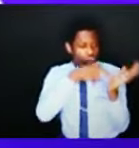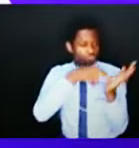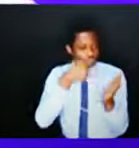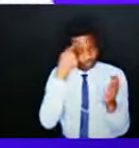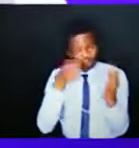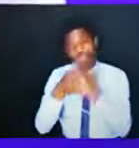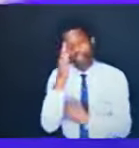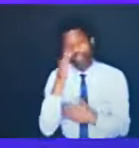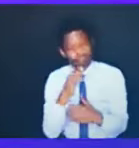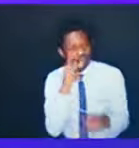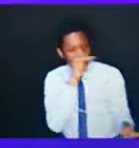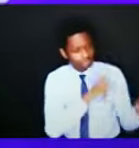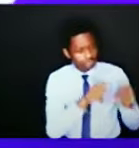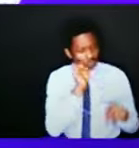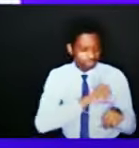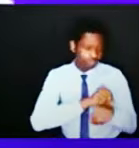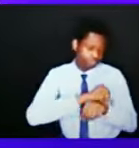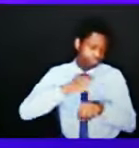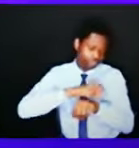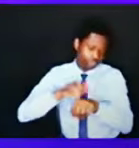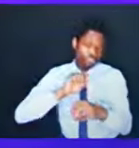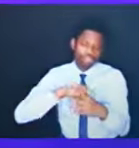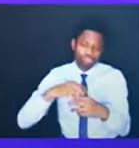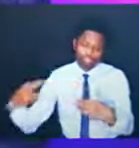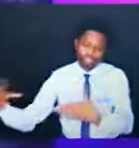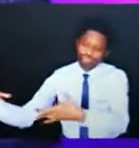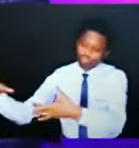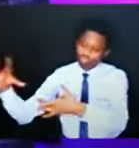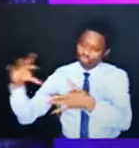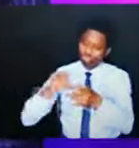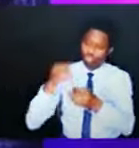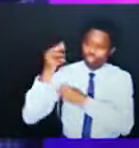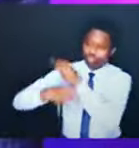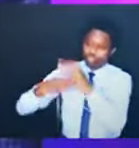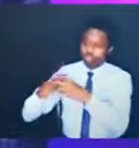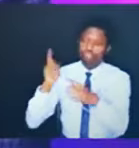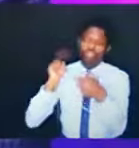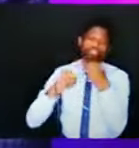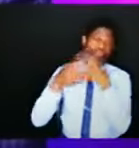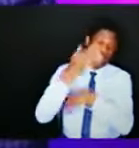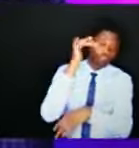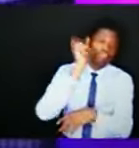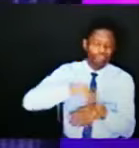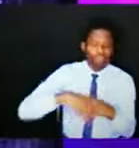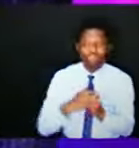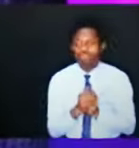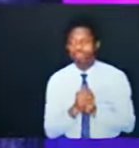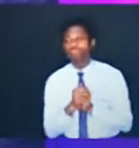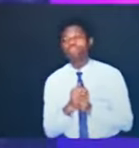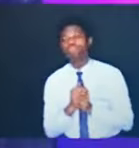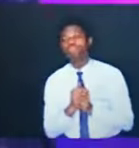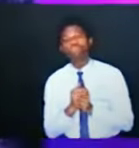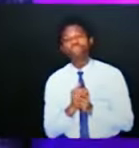to reconcile the rest of the world unto God. Now